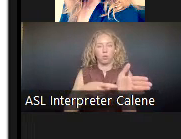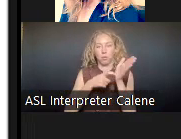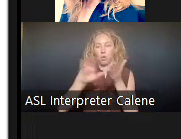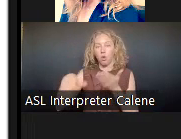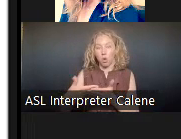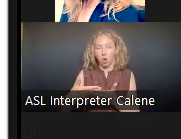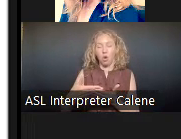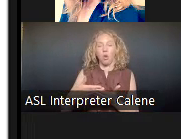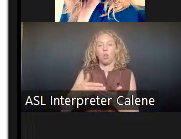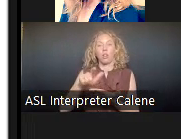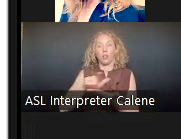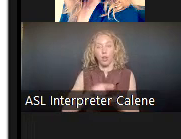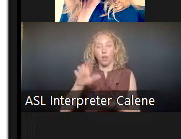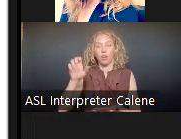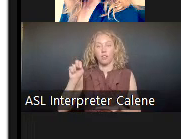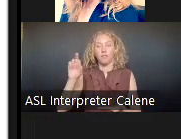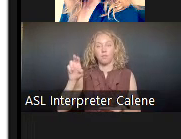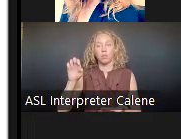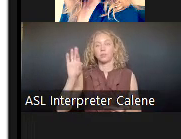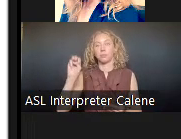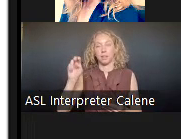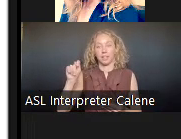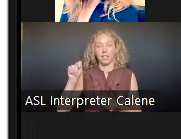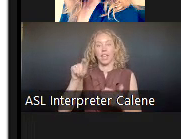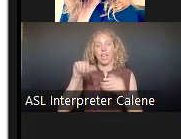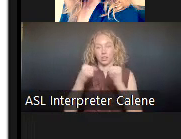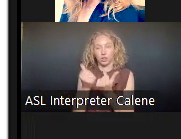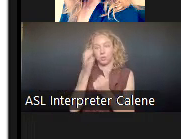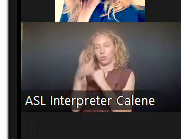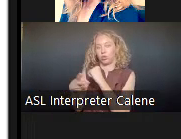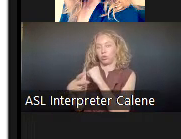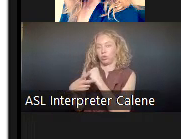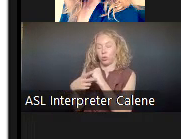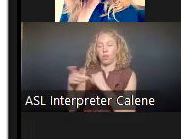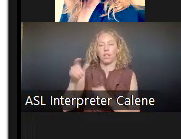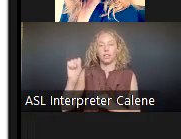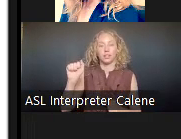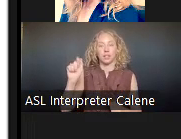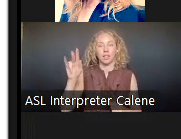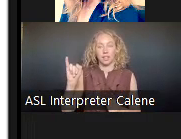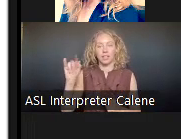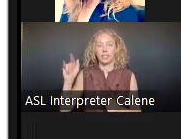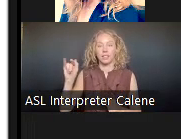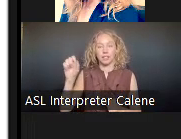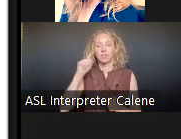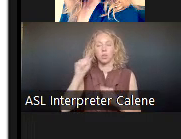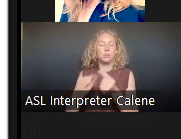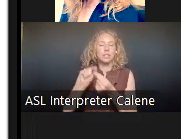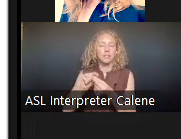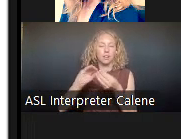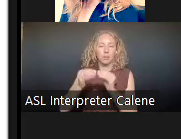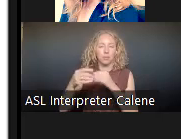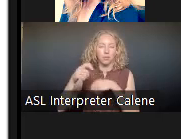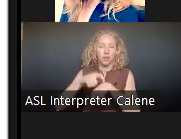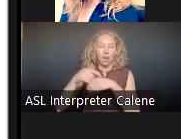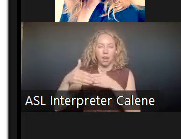all law enforcement agencies store sexual assault evidence kits for a certain period of time. So prior